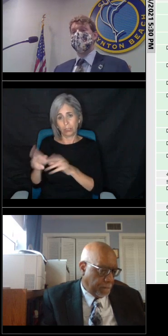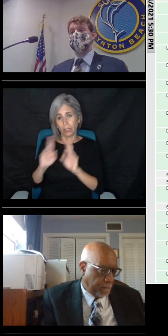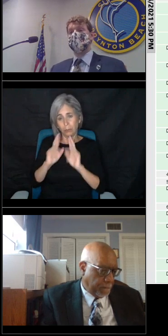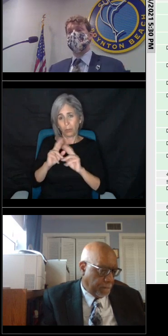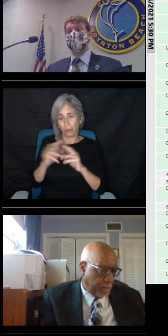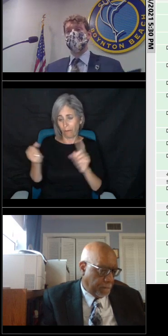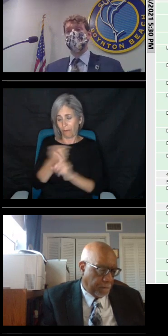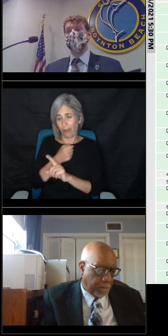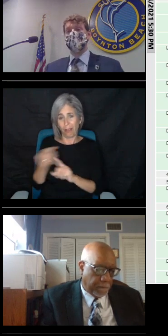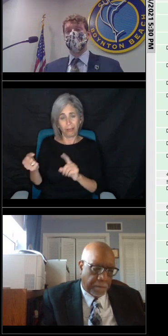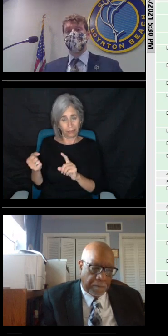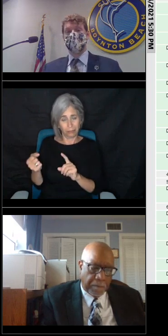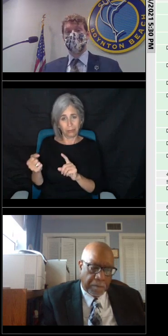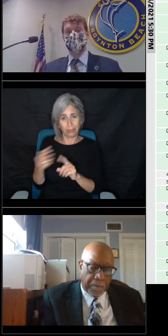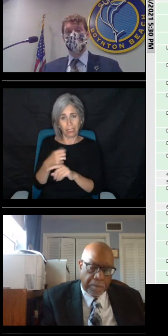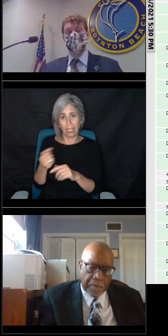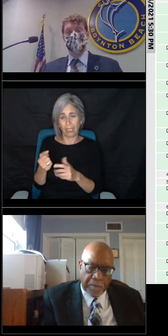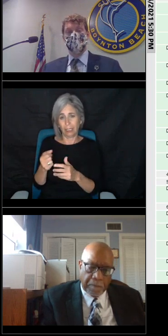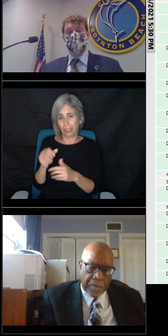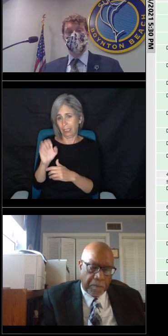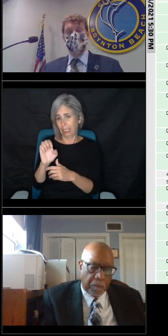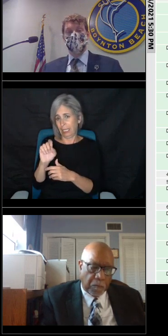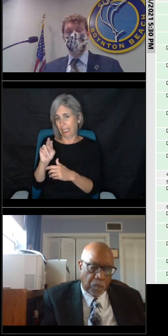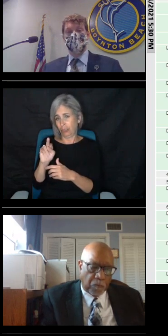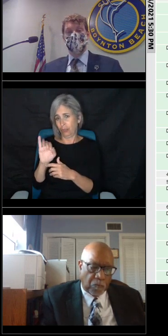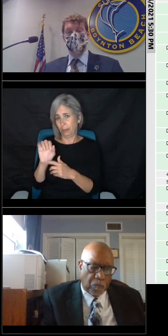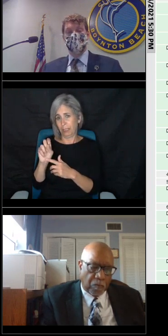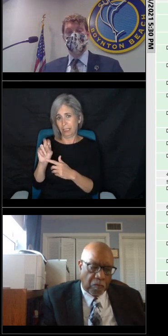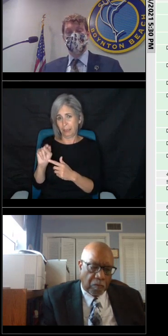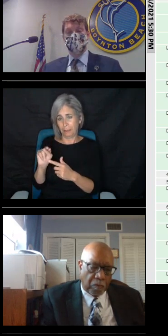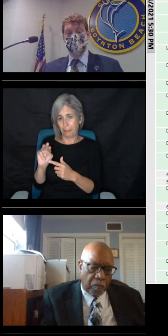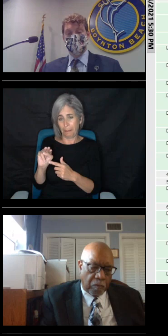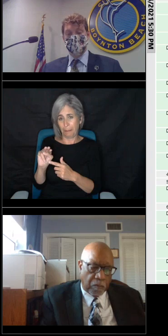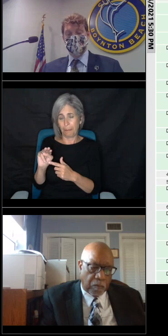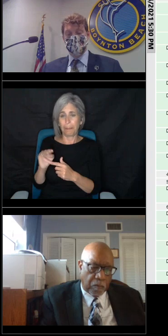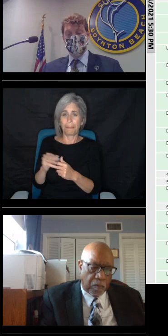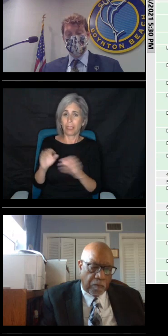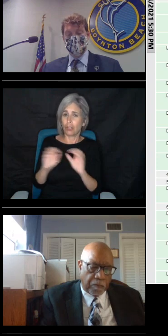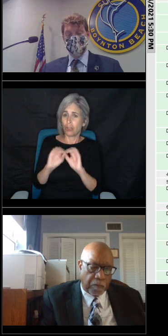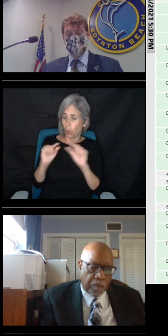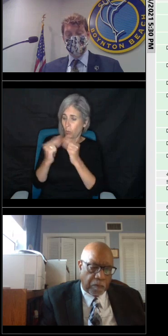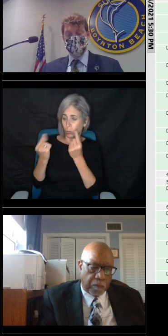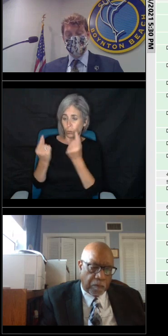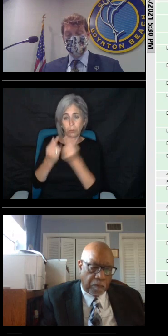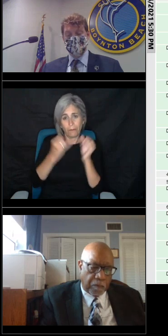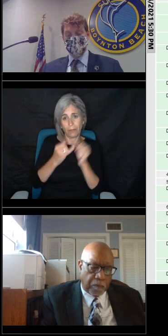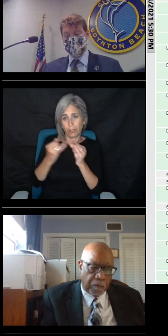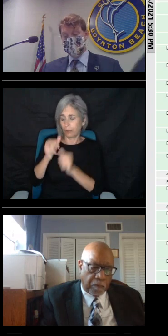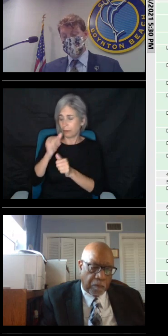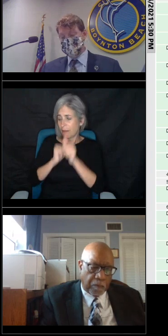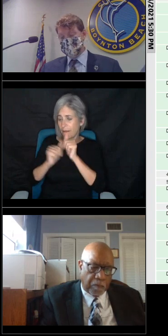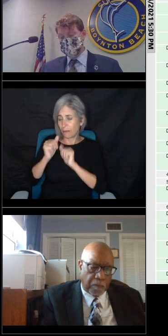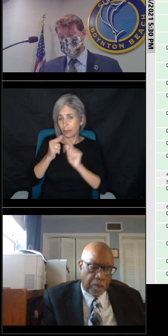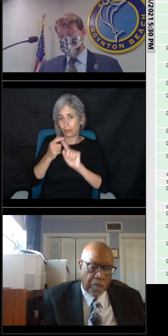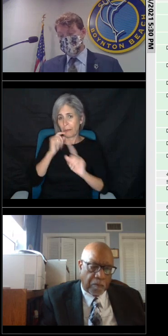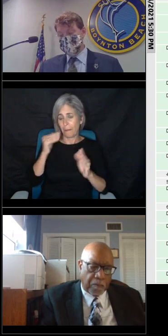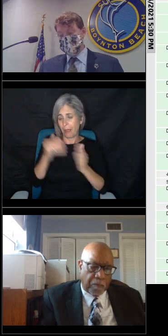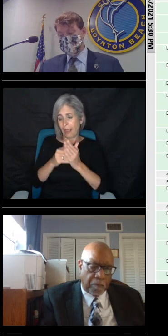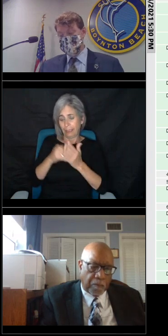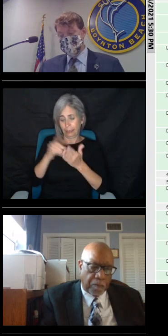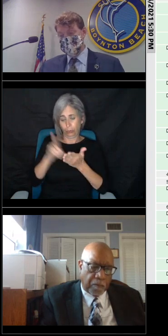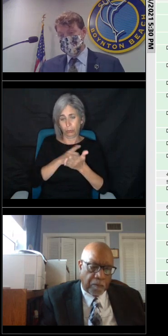violent hate and extremism. Our ultimate goal is a world in which no group or individual suffers from bias,